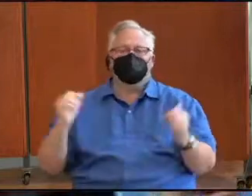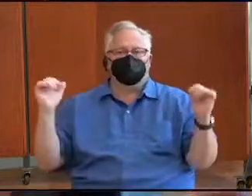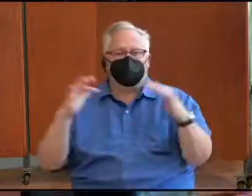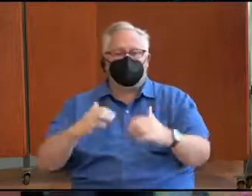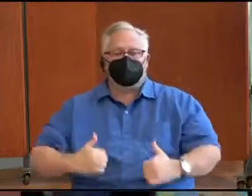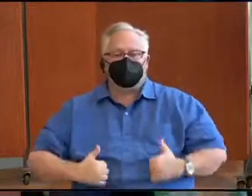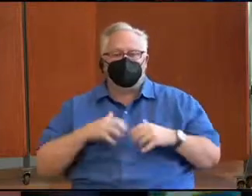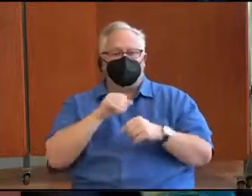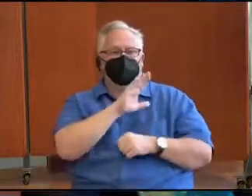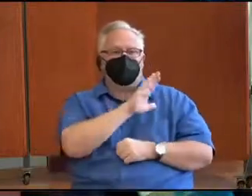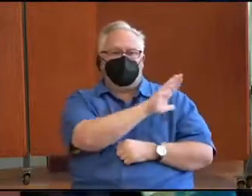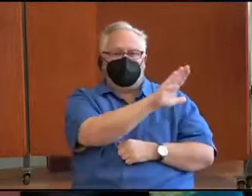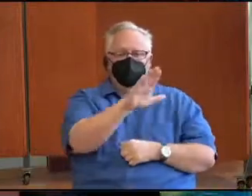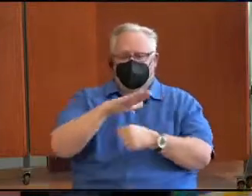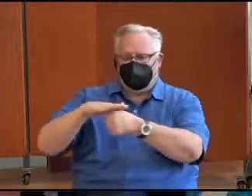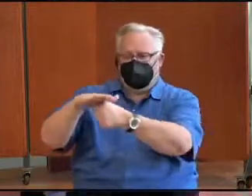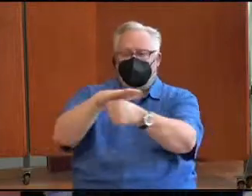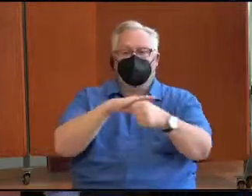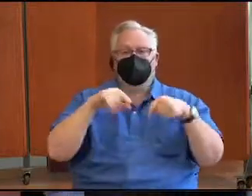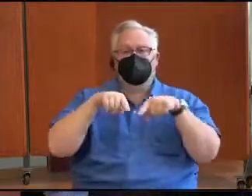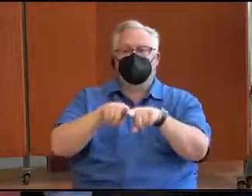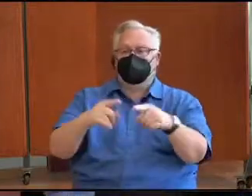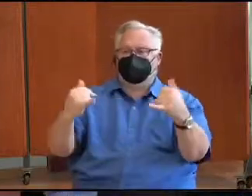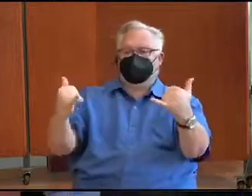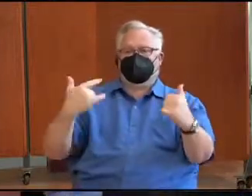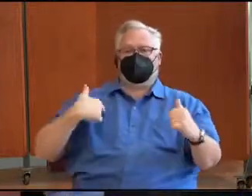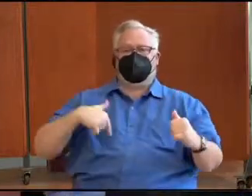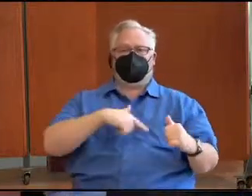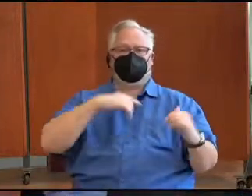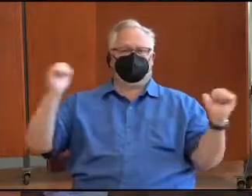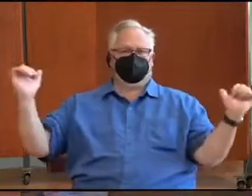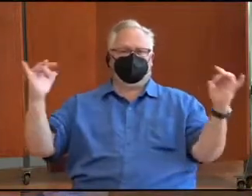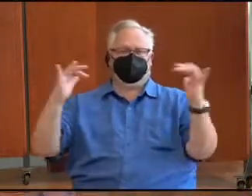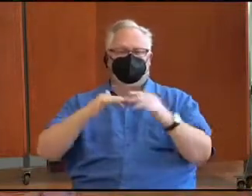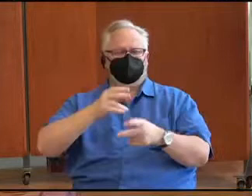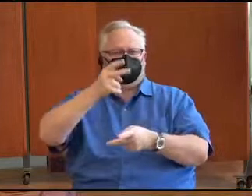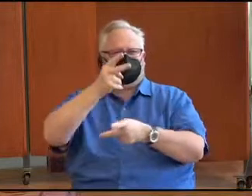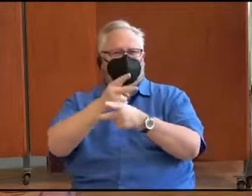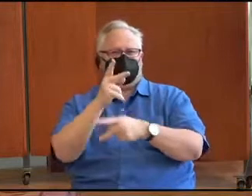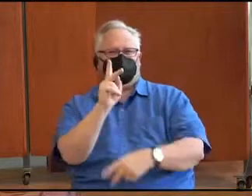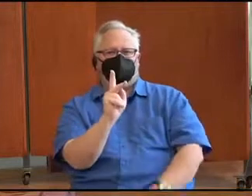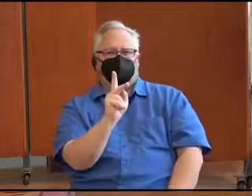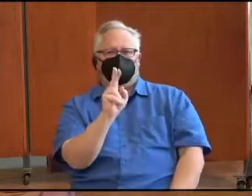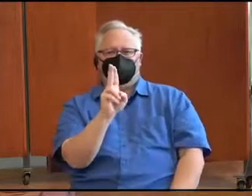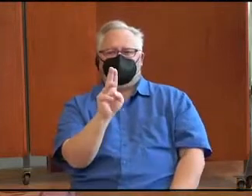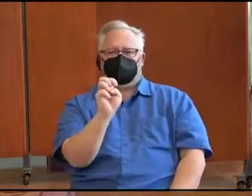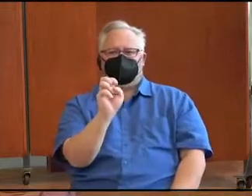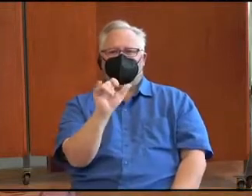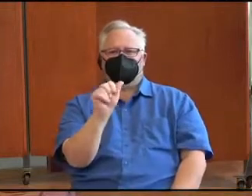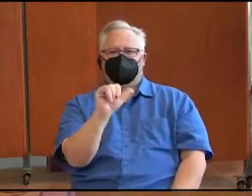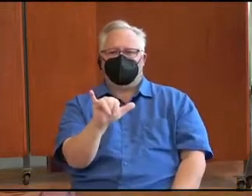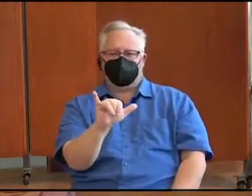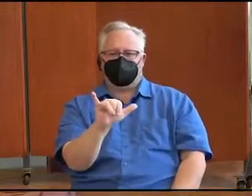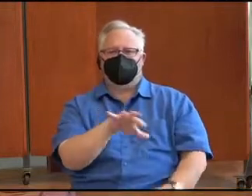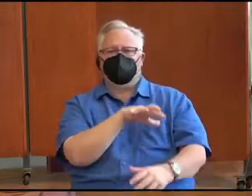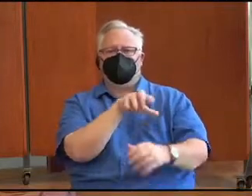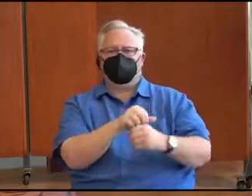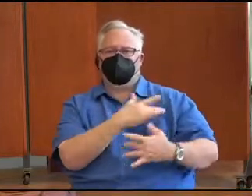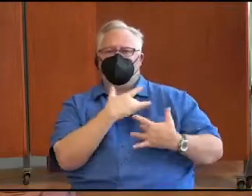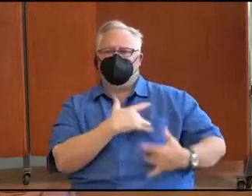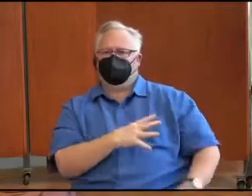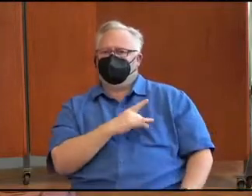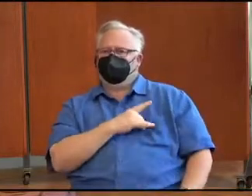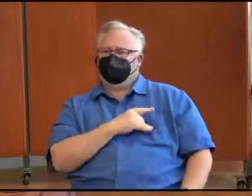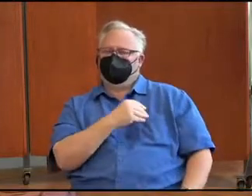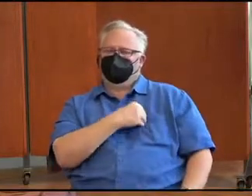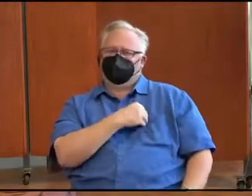hold the Kumeyaay in our hearts and minds. Con espíritu de reverencia esta mañana reconocemos que